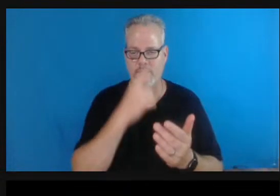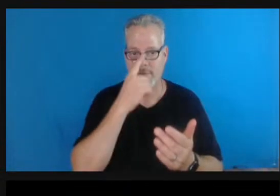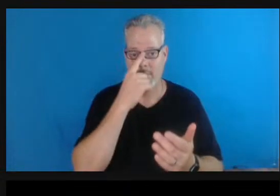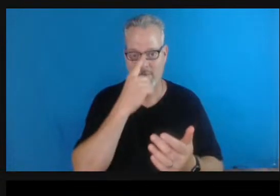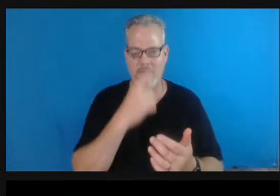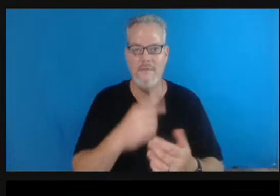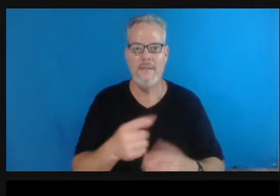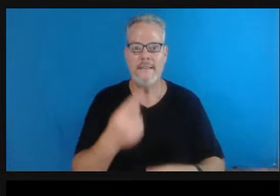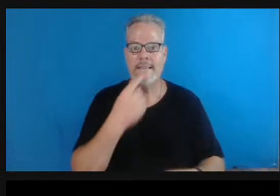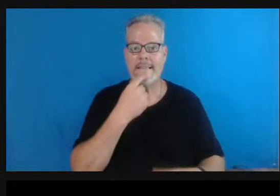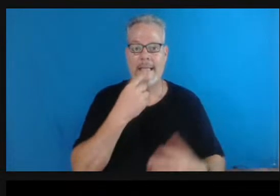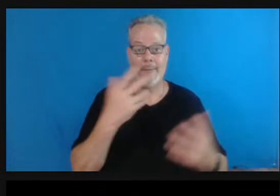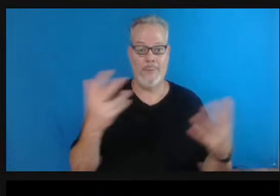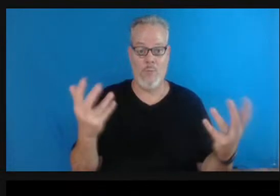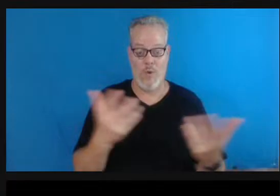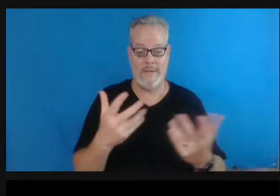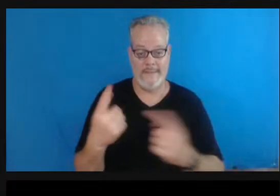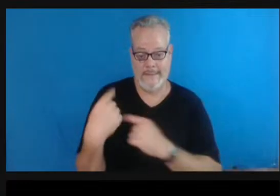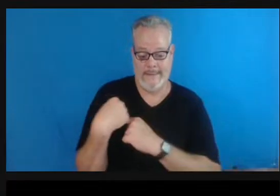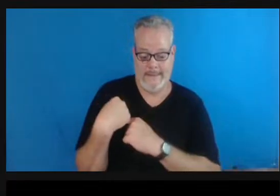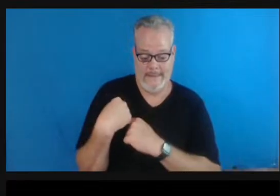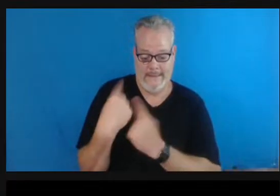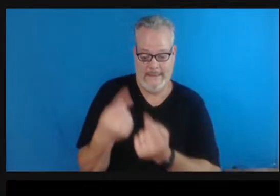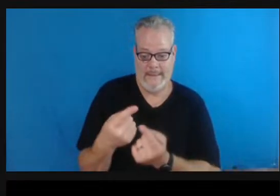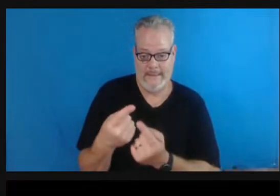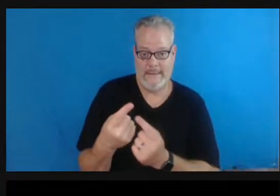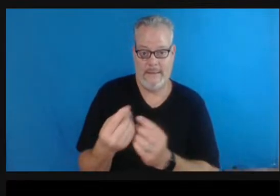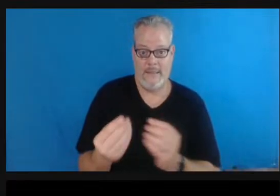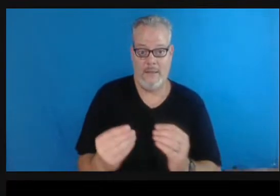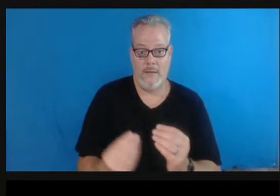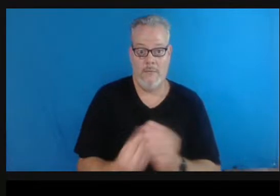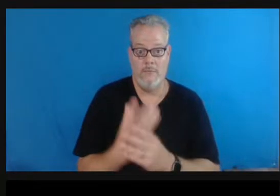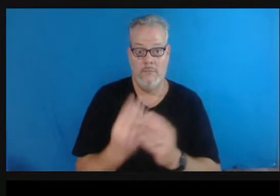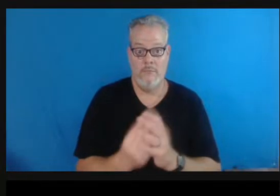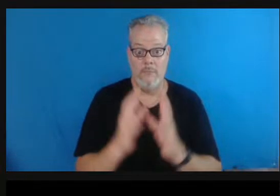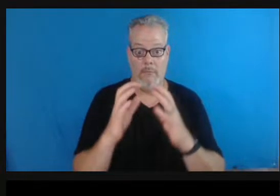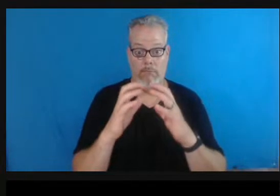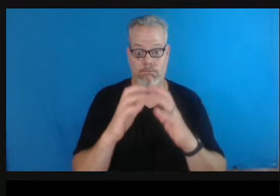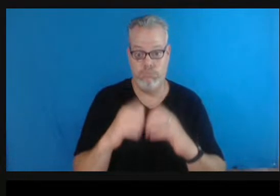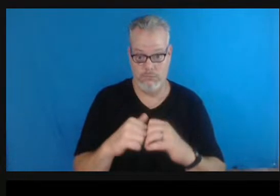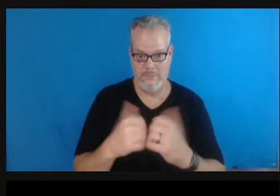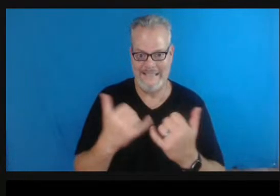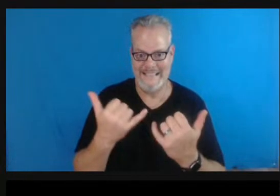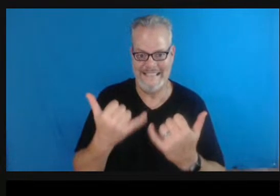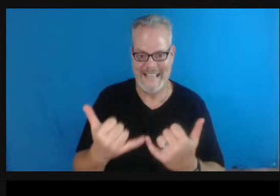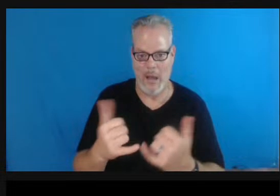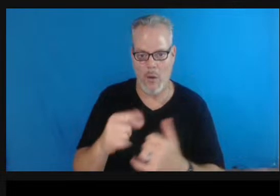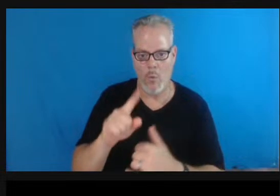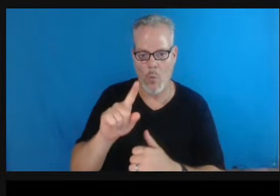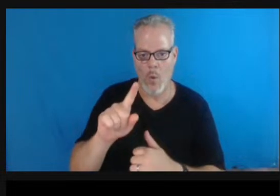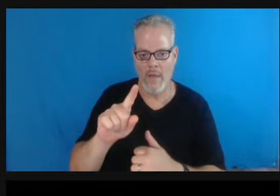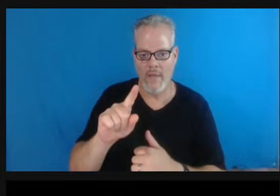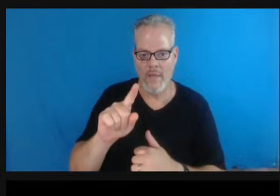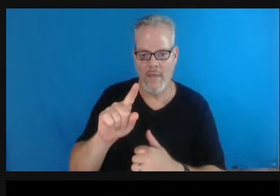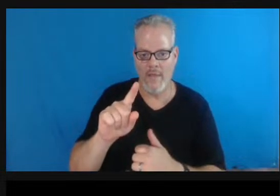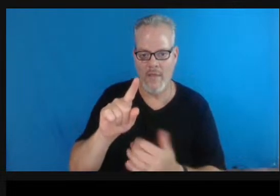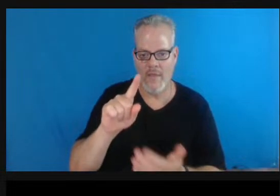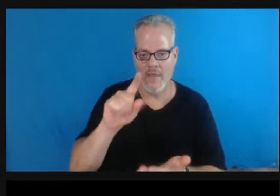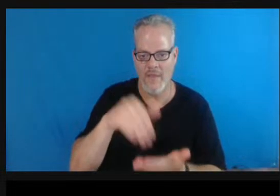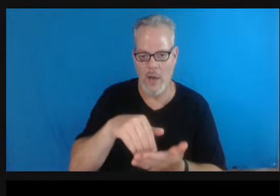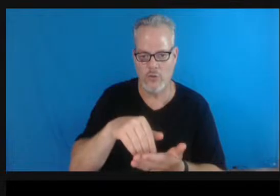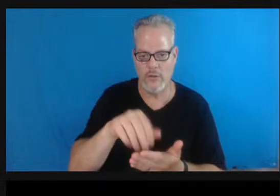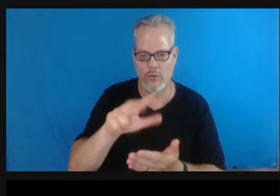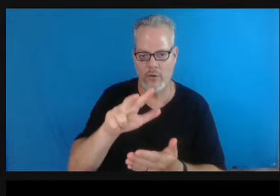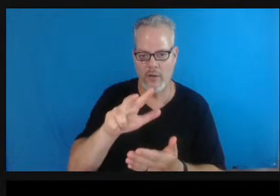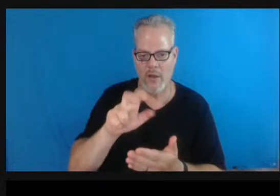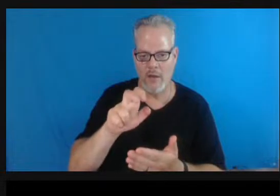the collapse, lava now reaches more than 1,400 feet deep, 425 meters in there.